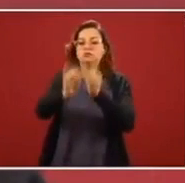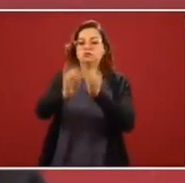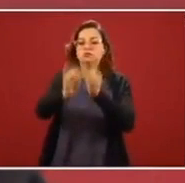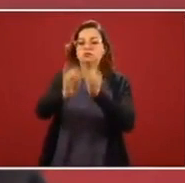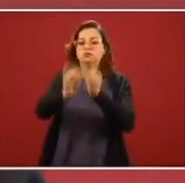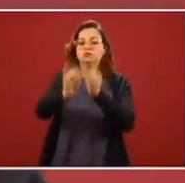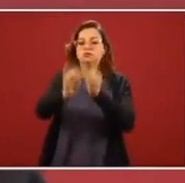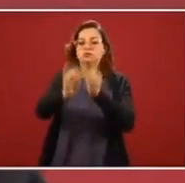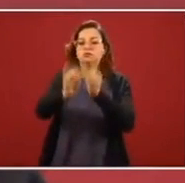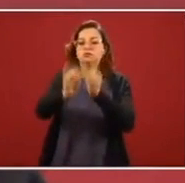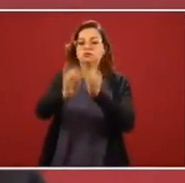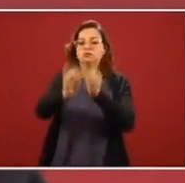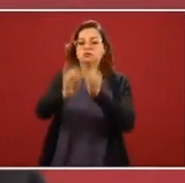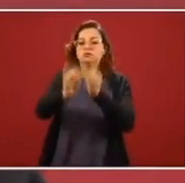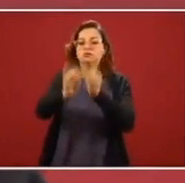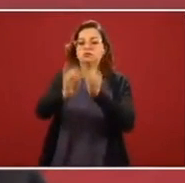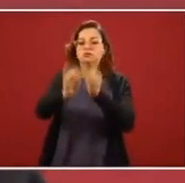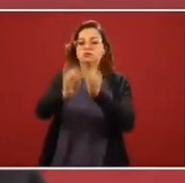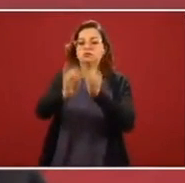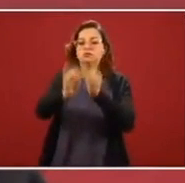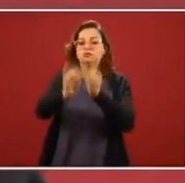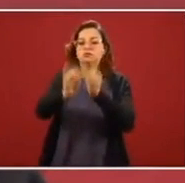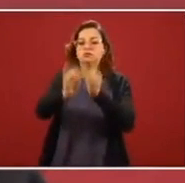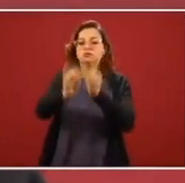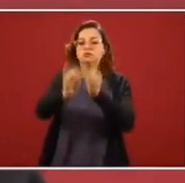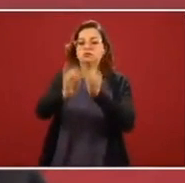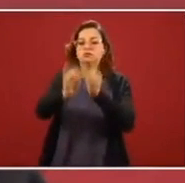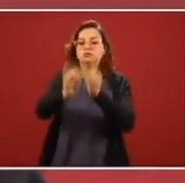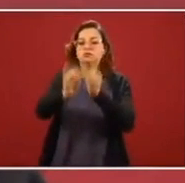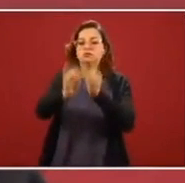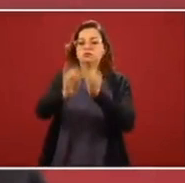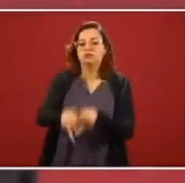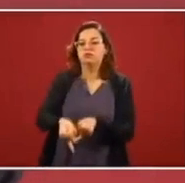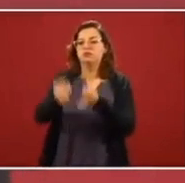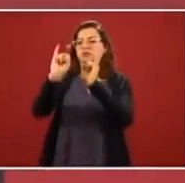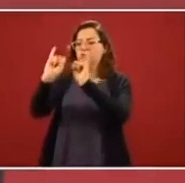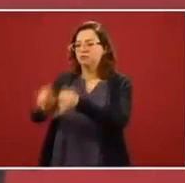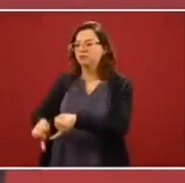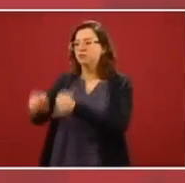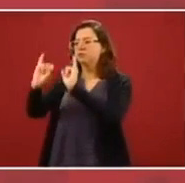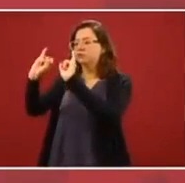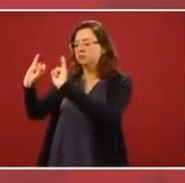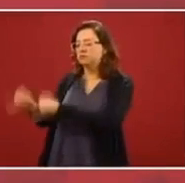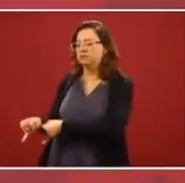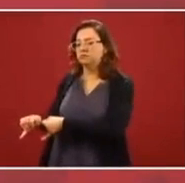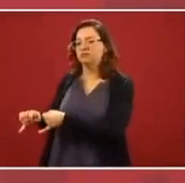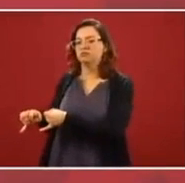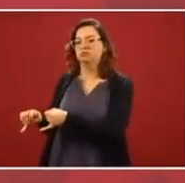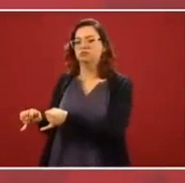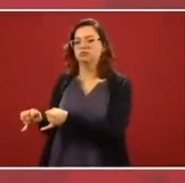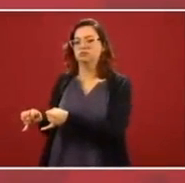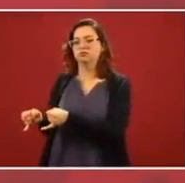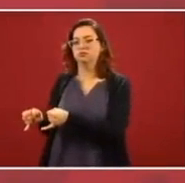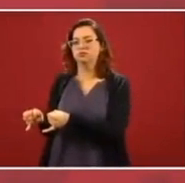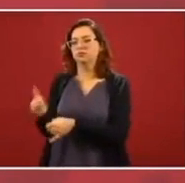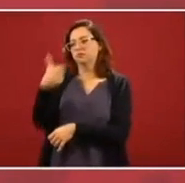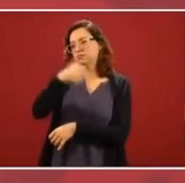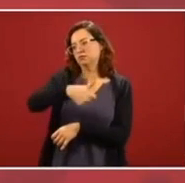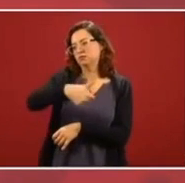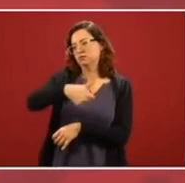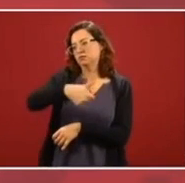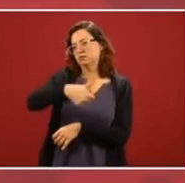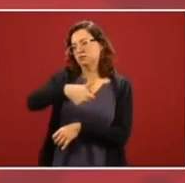this. And then also we will attend to the demands de cada